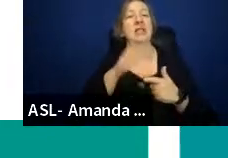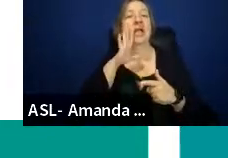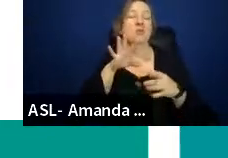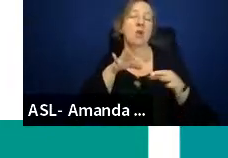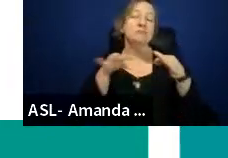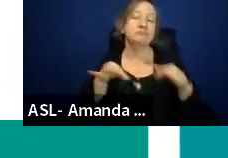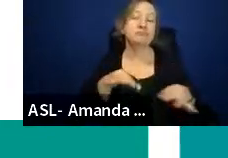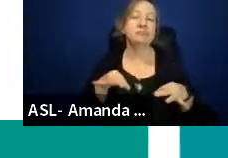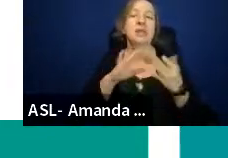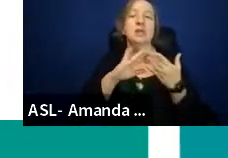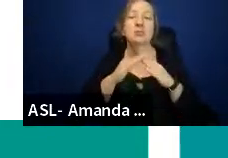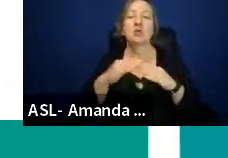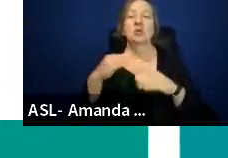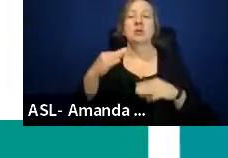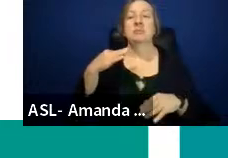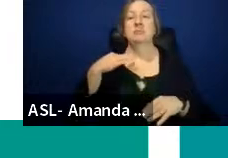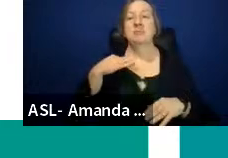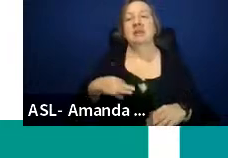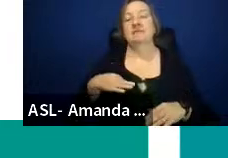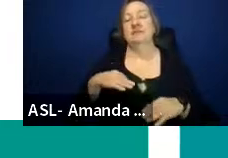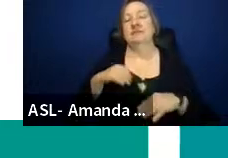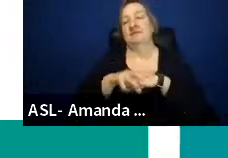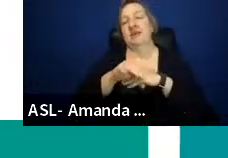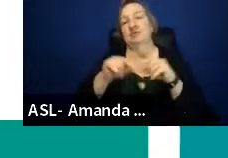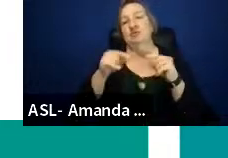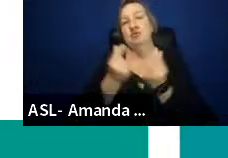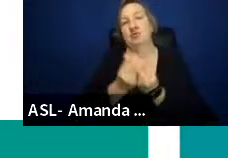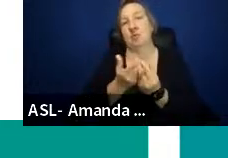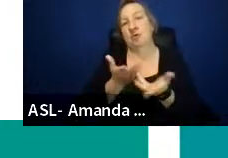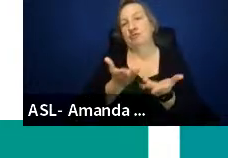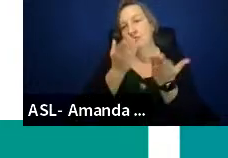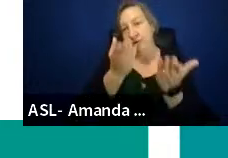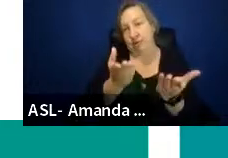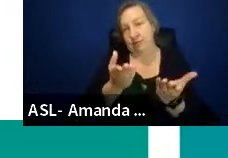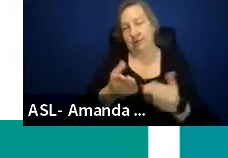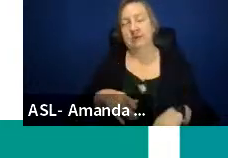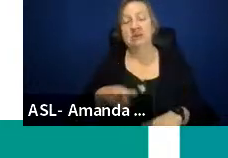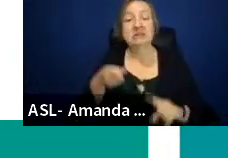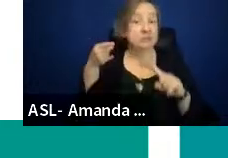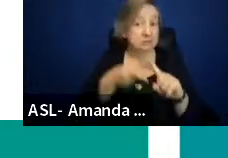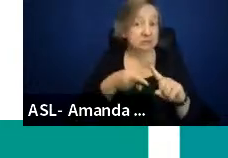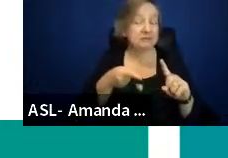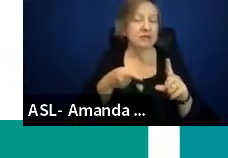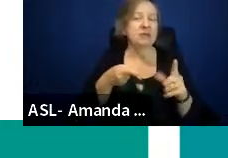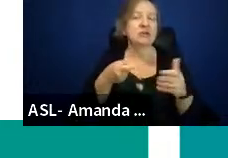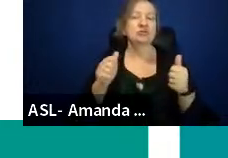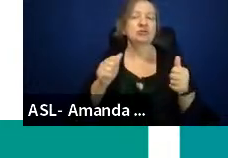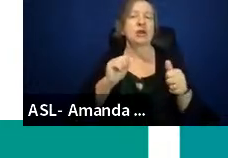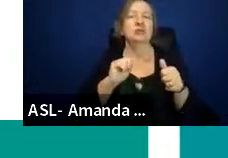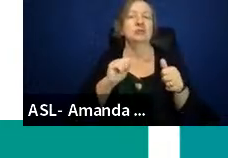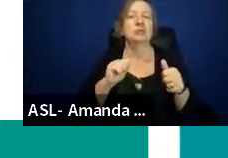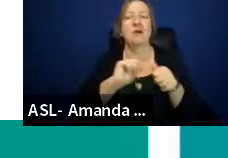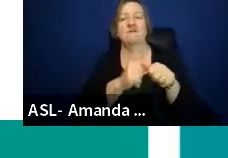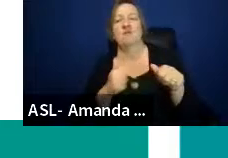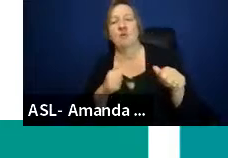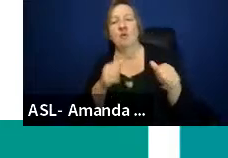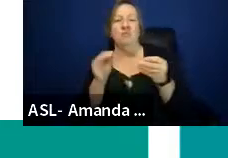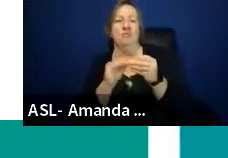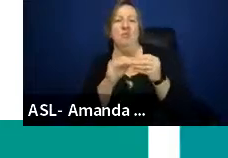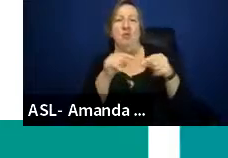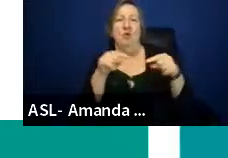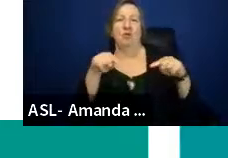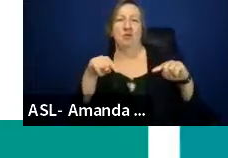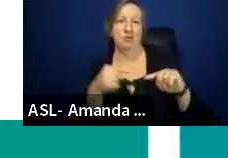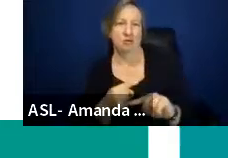community benefits advisory group recommendations, particularly focused on avoiding further harm. Our